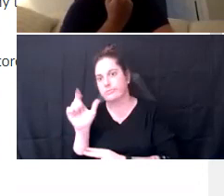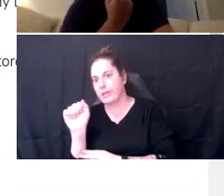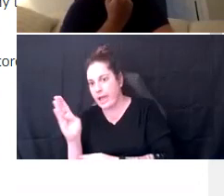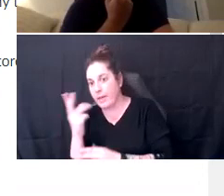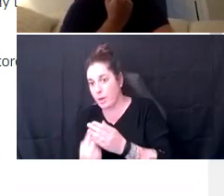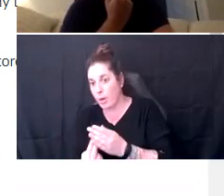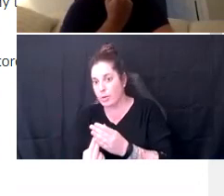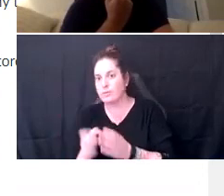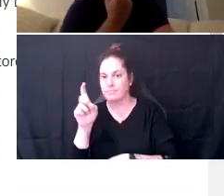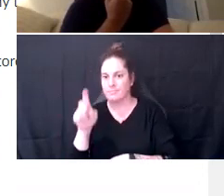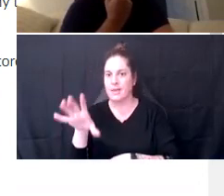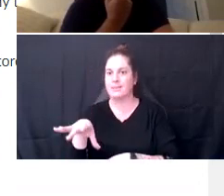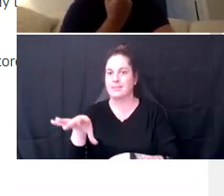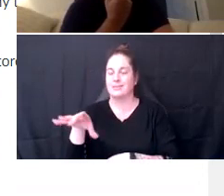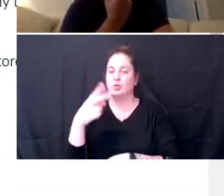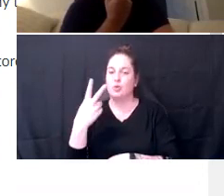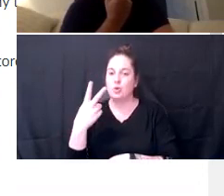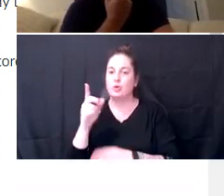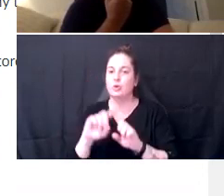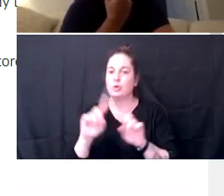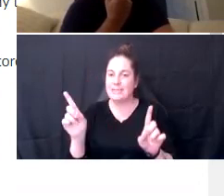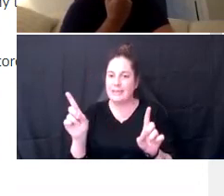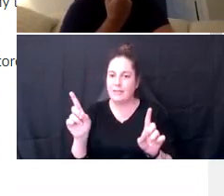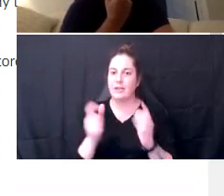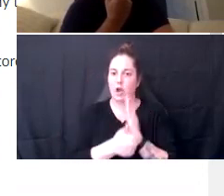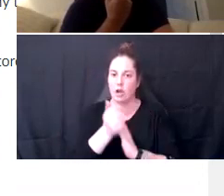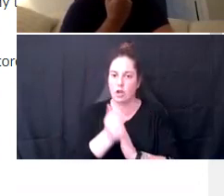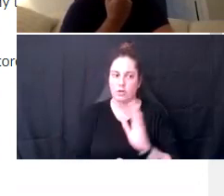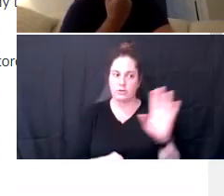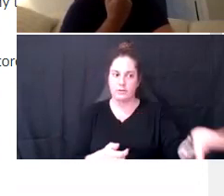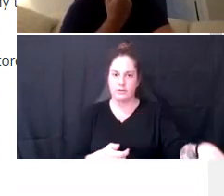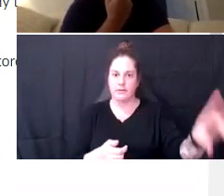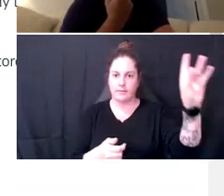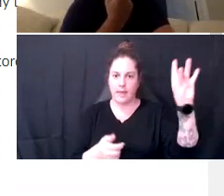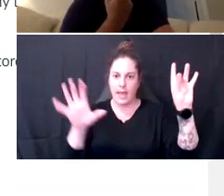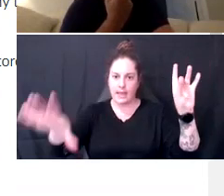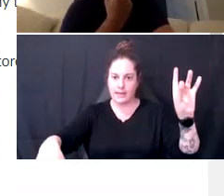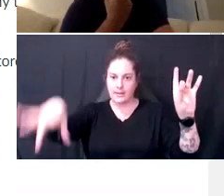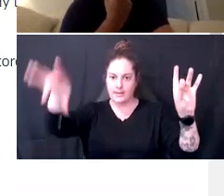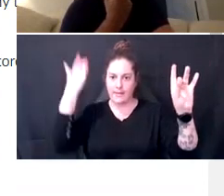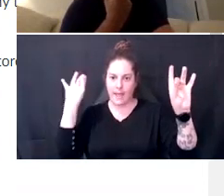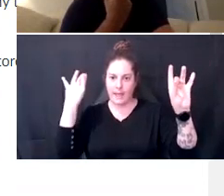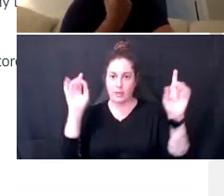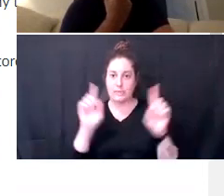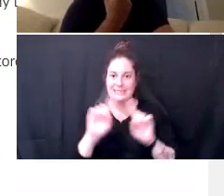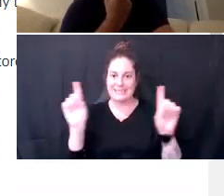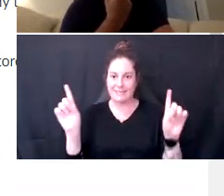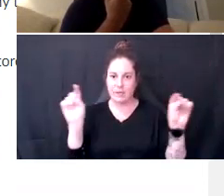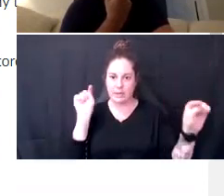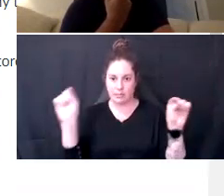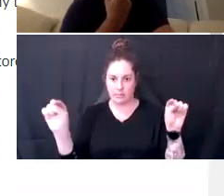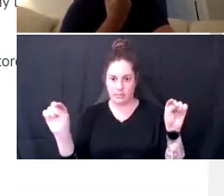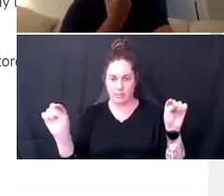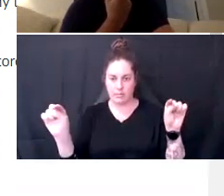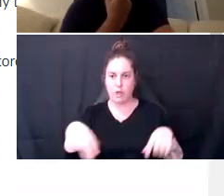both, right? And again, if you're in lecture and lab, you have to find two different articles and you have to write two